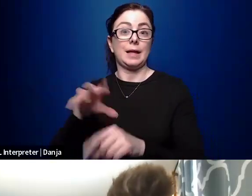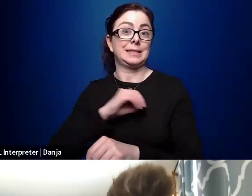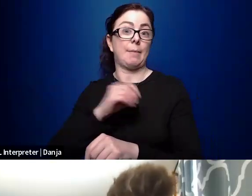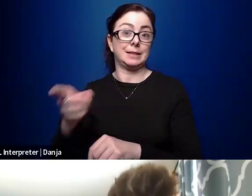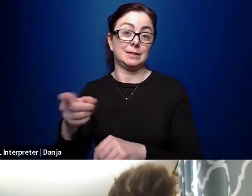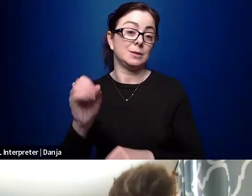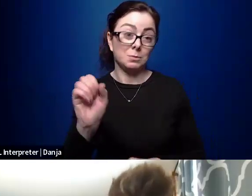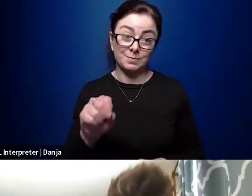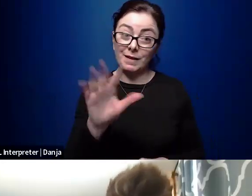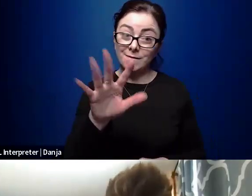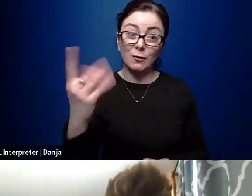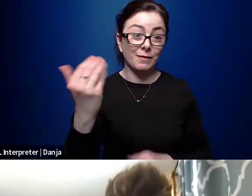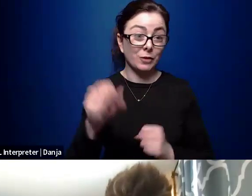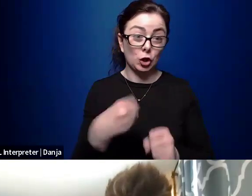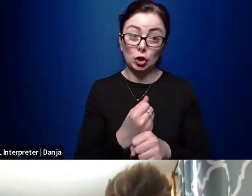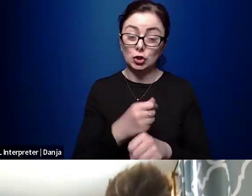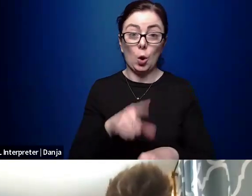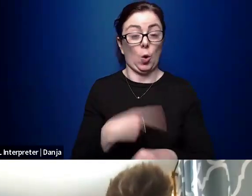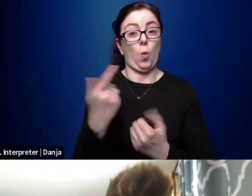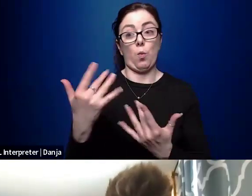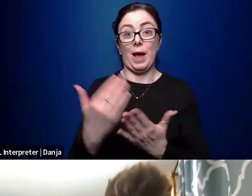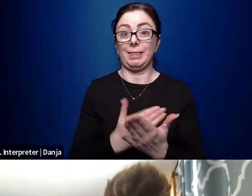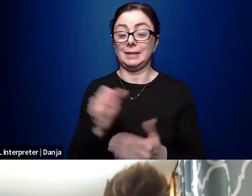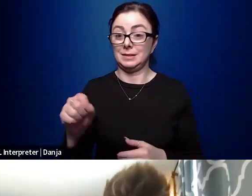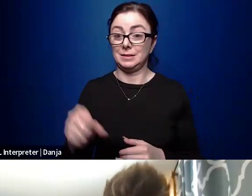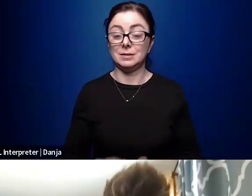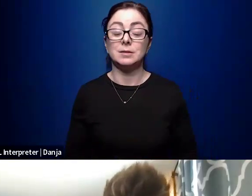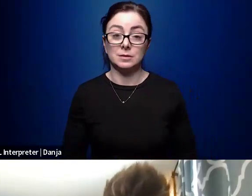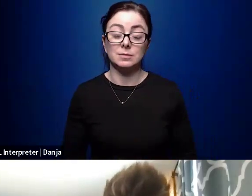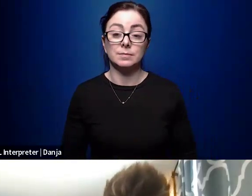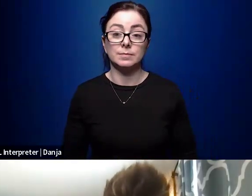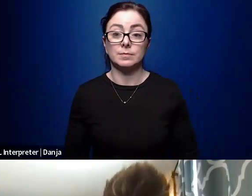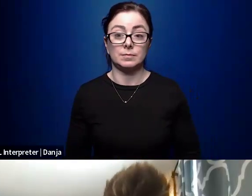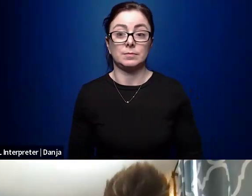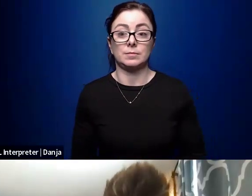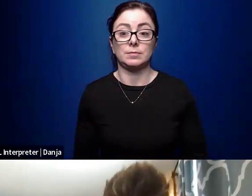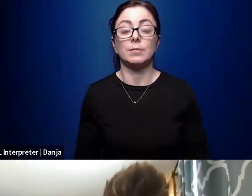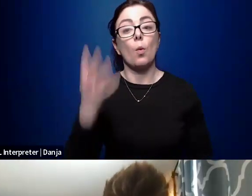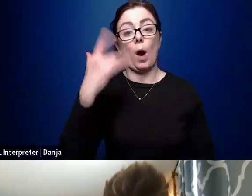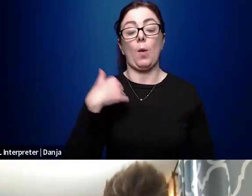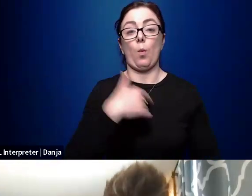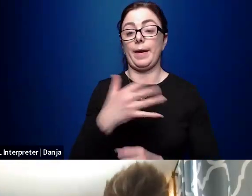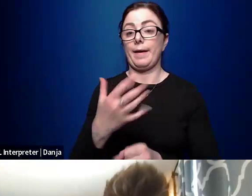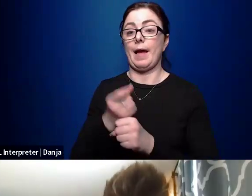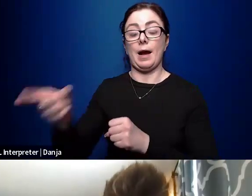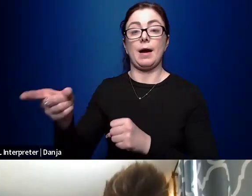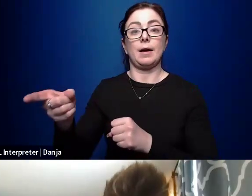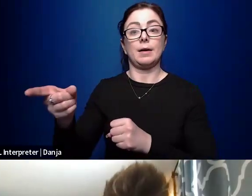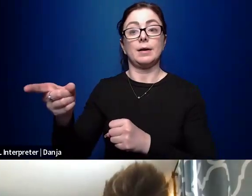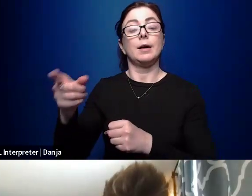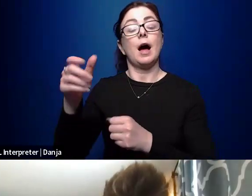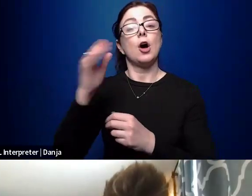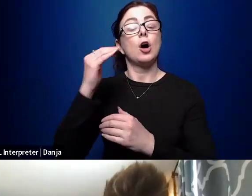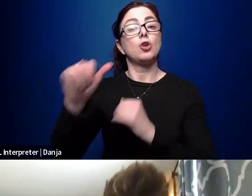5 to 15 years. It can be even longer. Like the reason that we took the spot in the adult facility when William is only 17